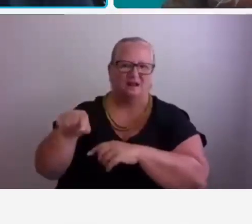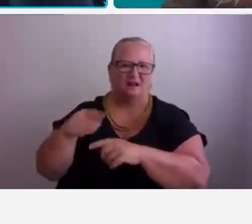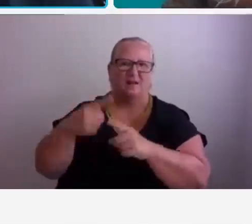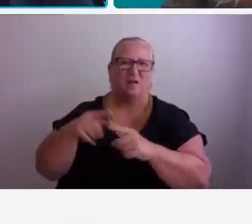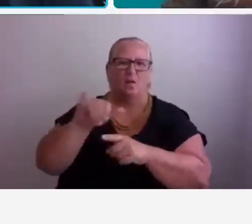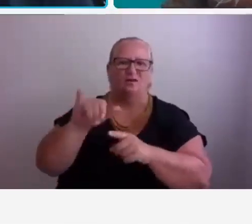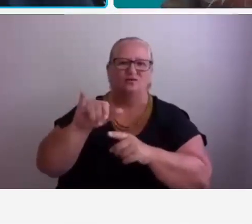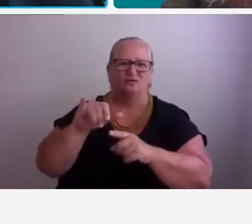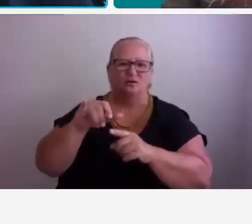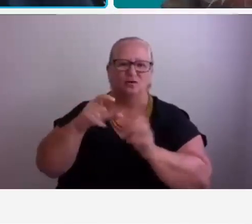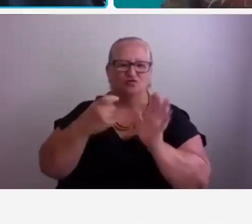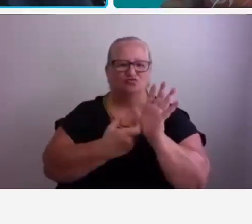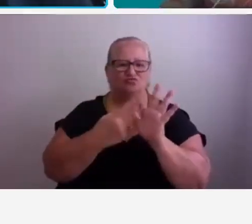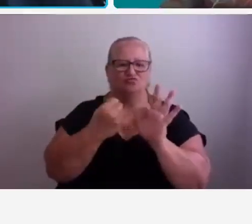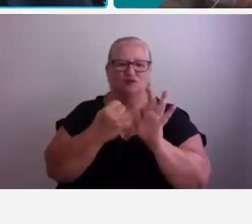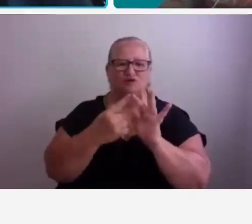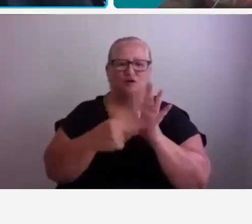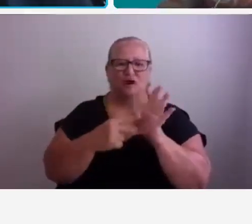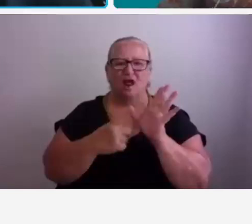remote classification?